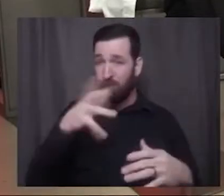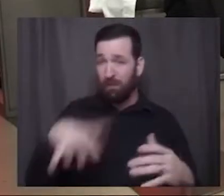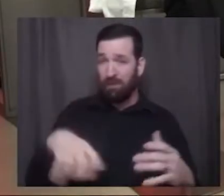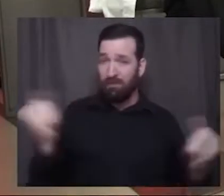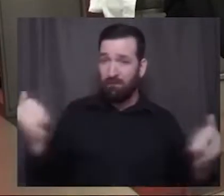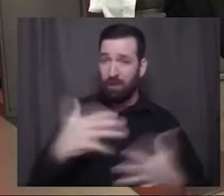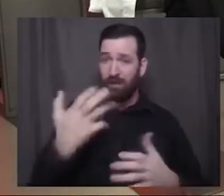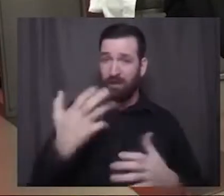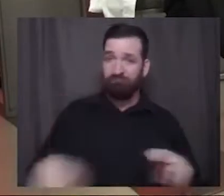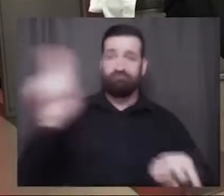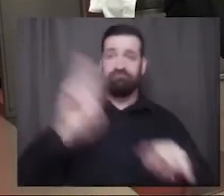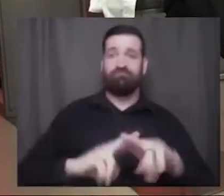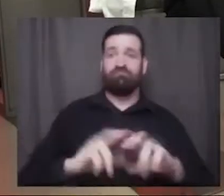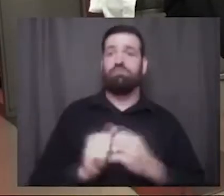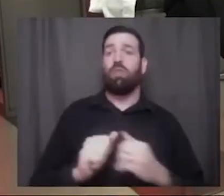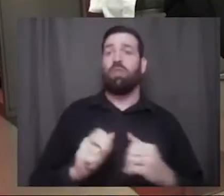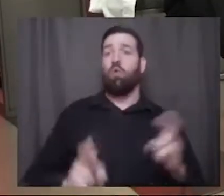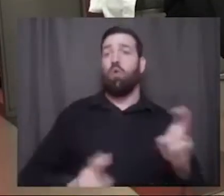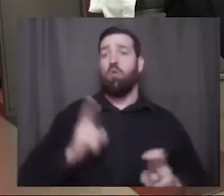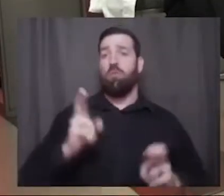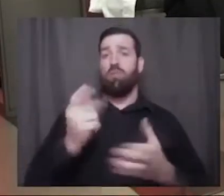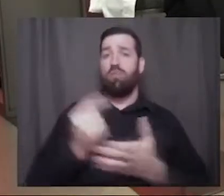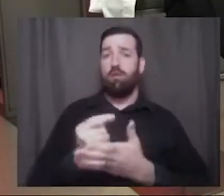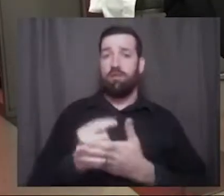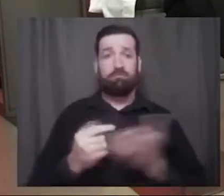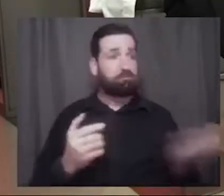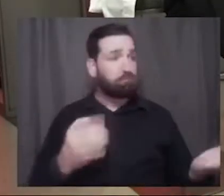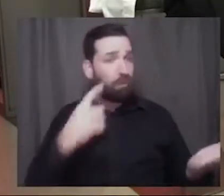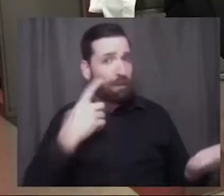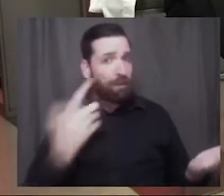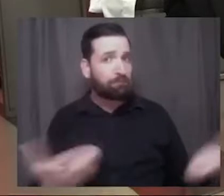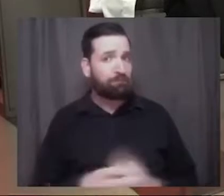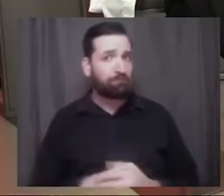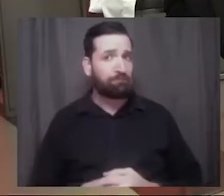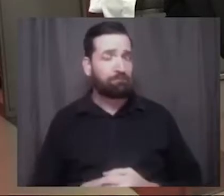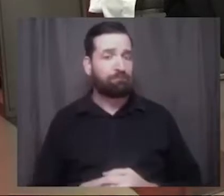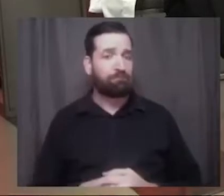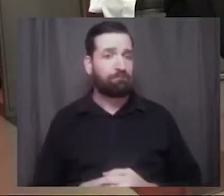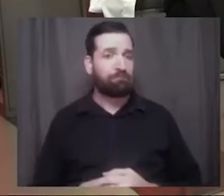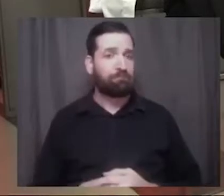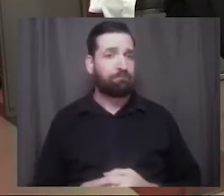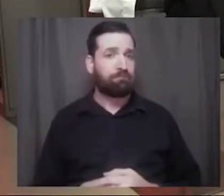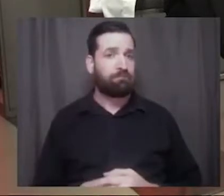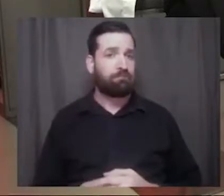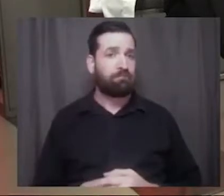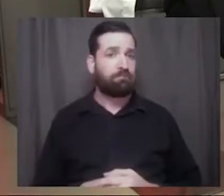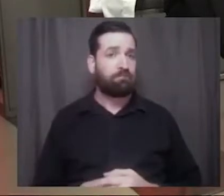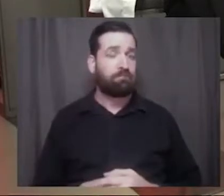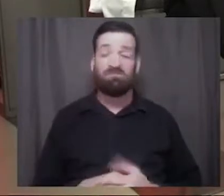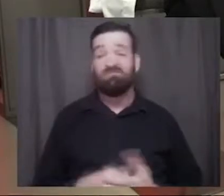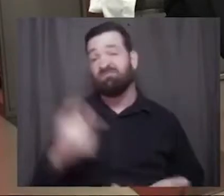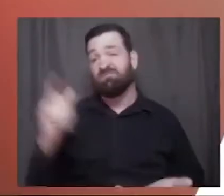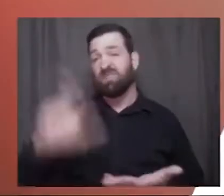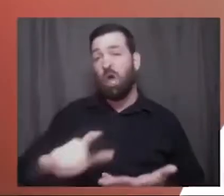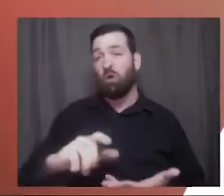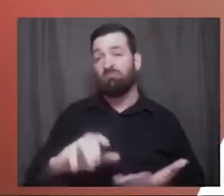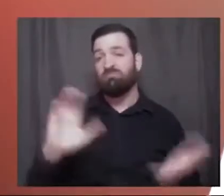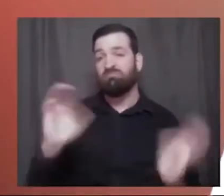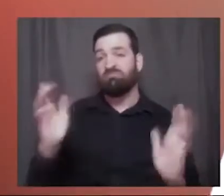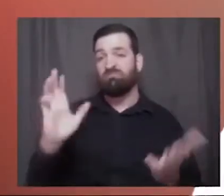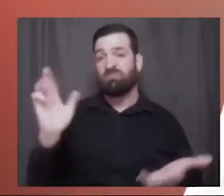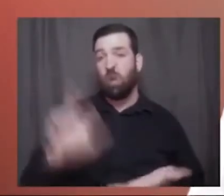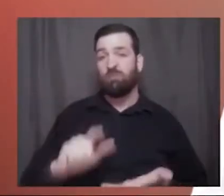hormone therapy. Dr. Hoos Thompson, what do you think about that? It's relatively low. It's yes, so it's that